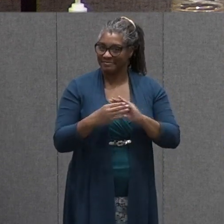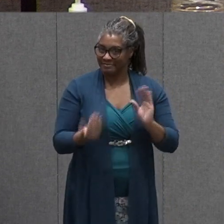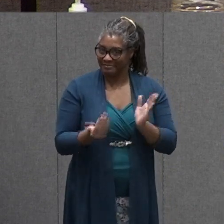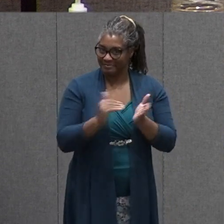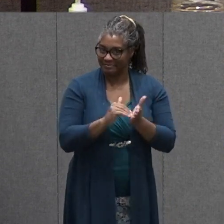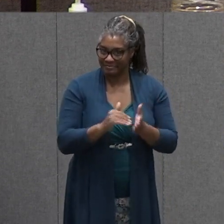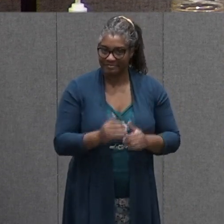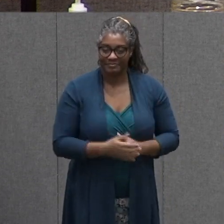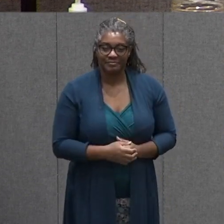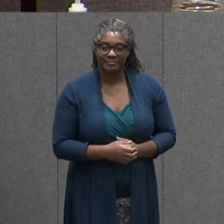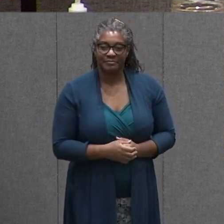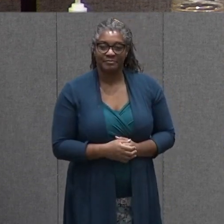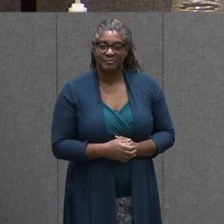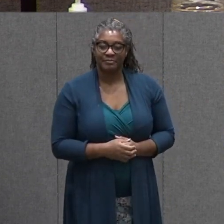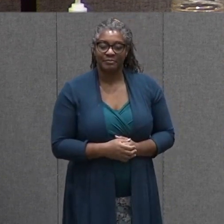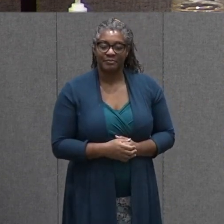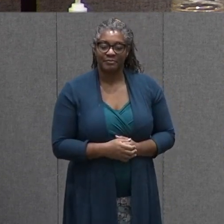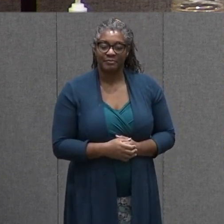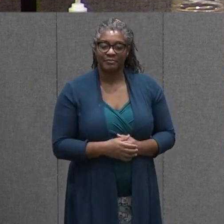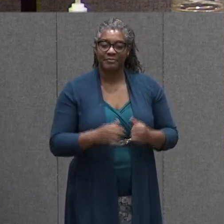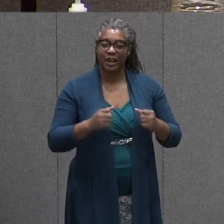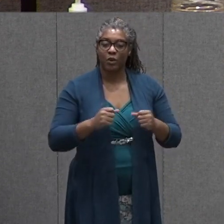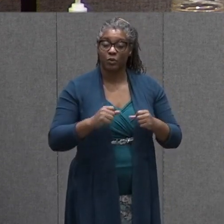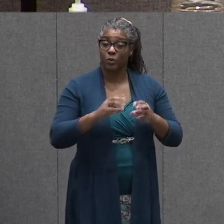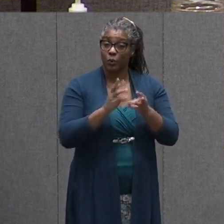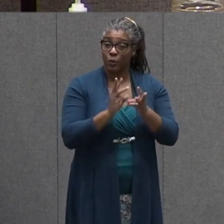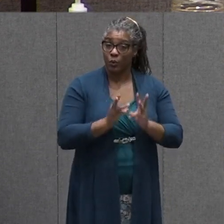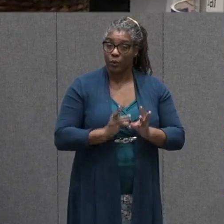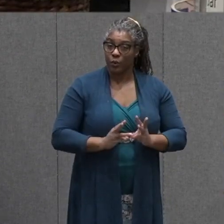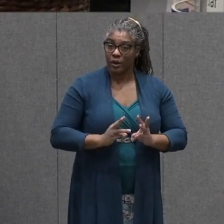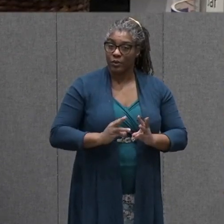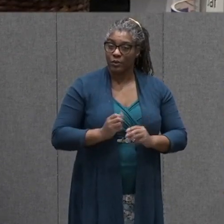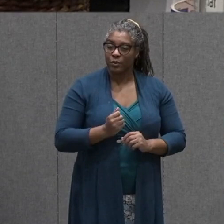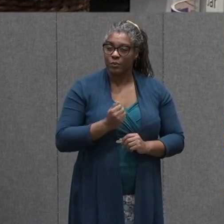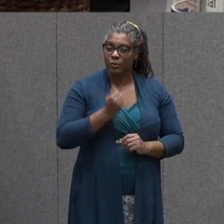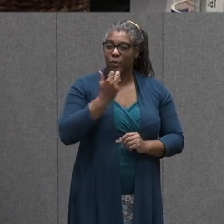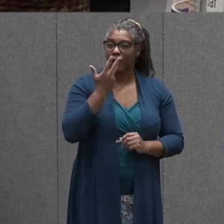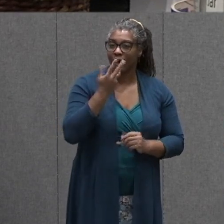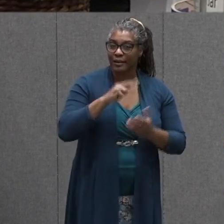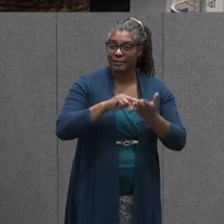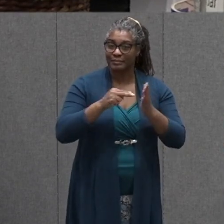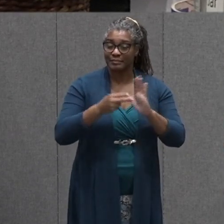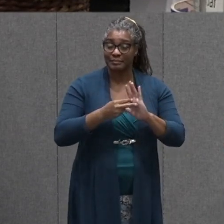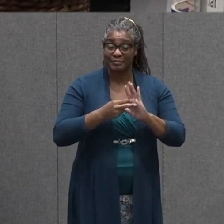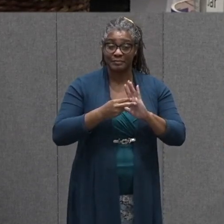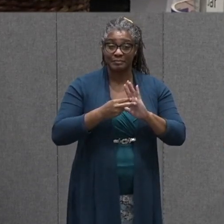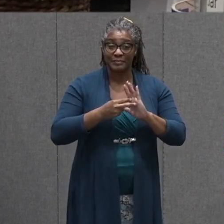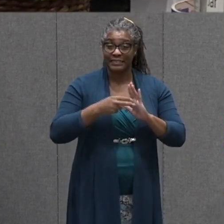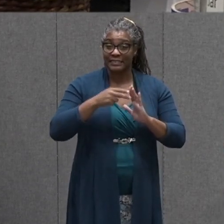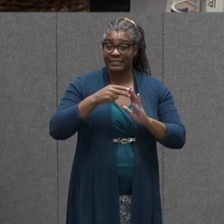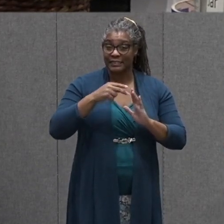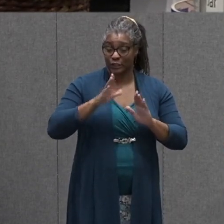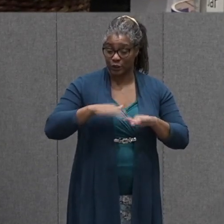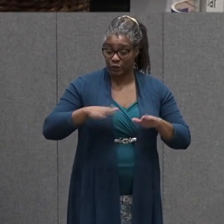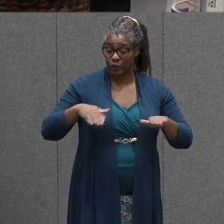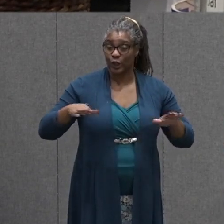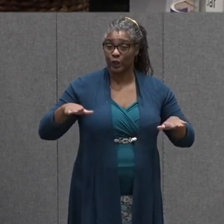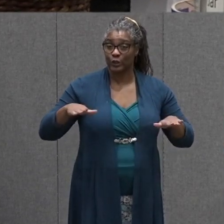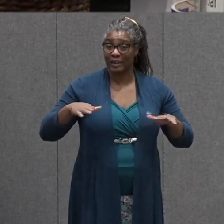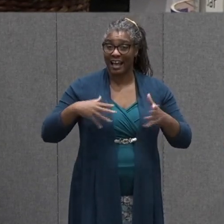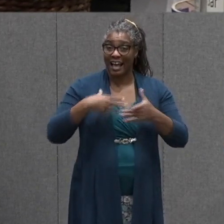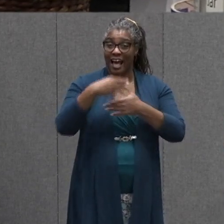Welcome. It's Mrs. Kraft, and today we're going to read a story and talk a little bit about what Miss Kathy